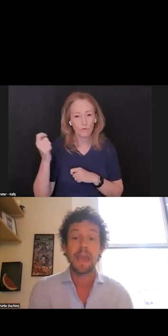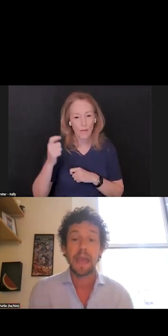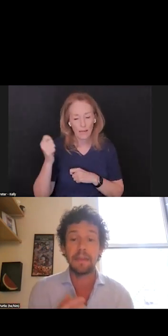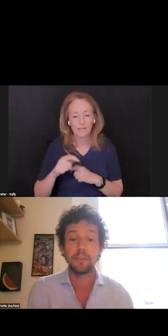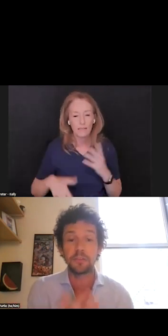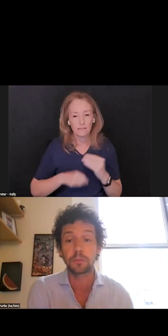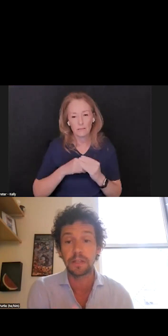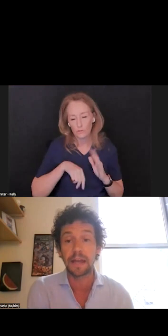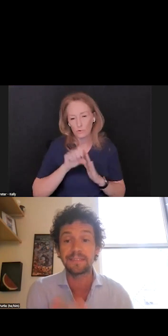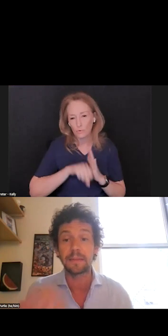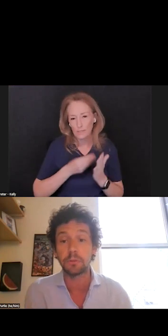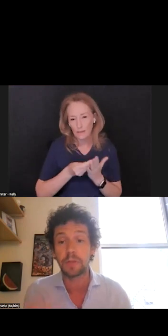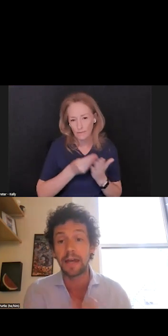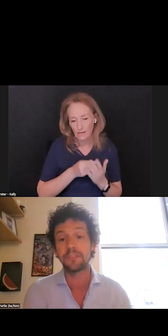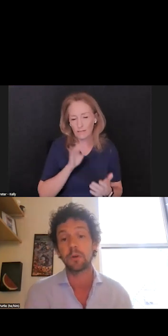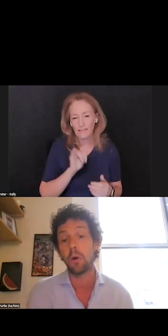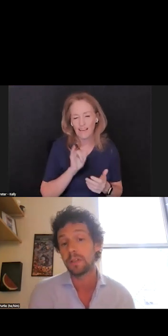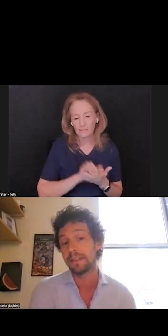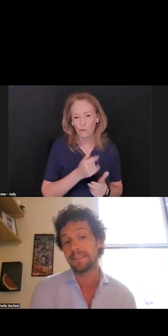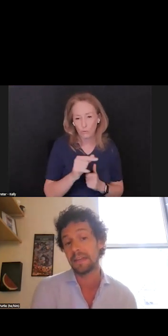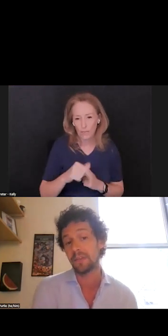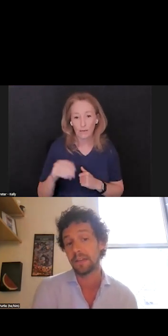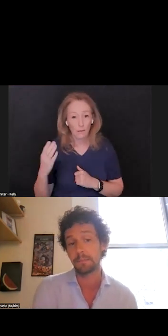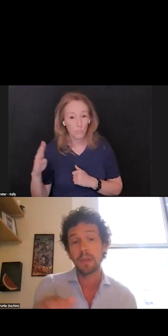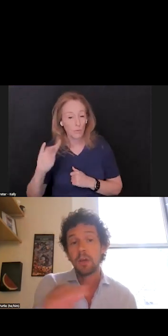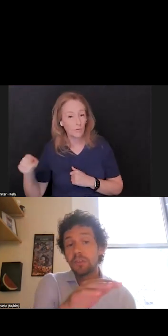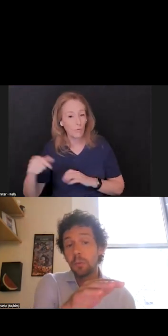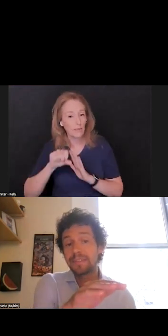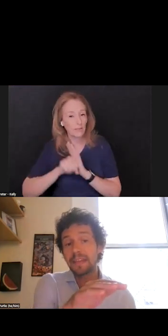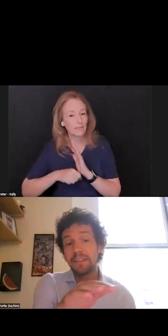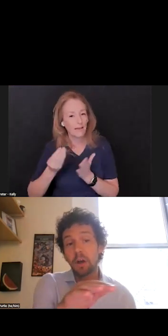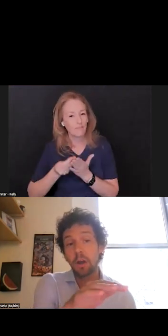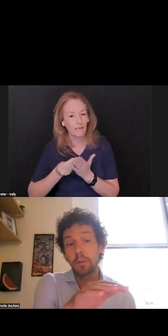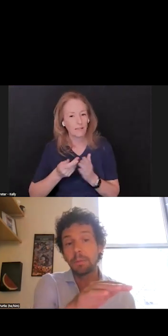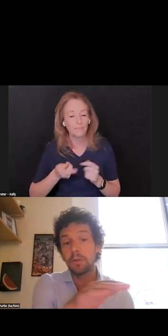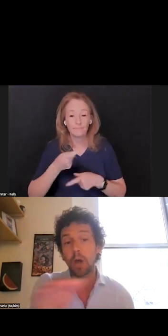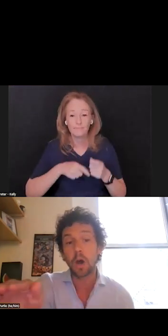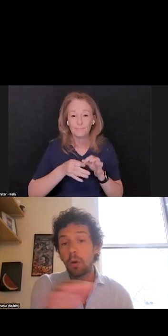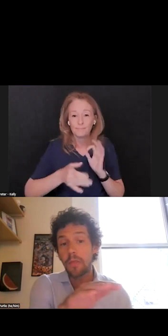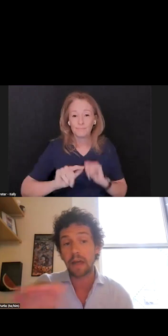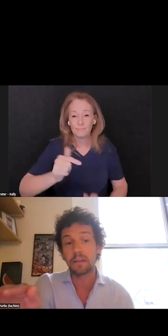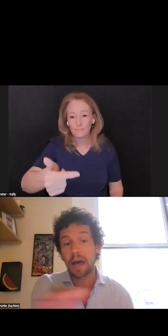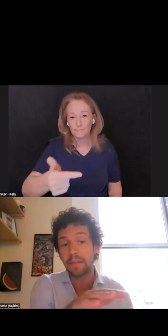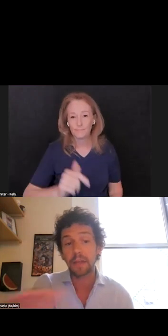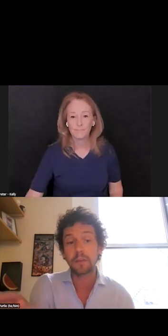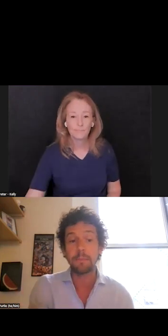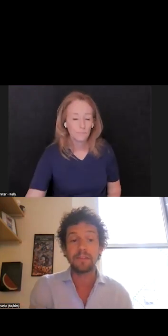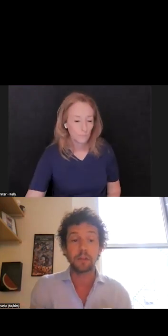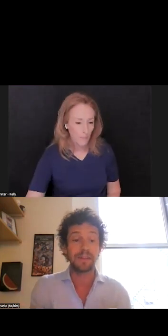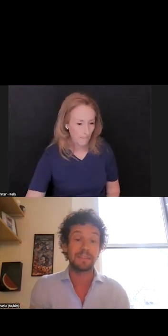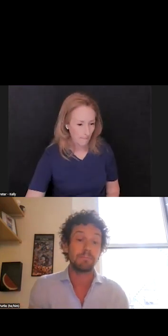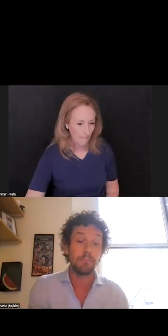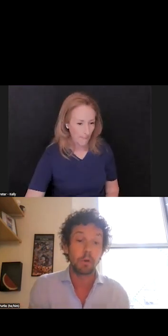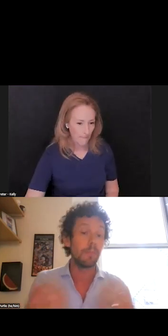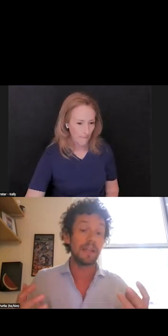funding. And those are the green lines. The blue lines are only the state funding. So when states are below that line there, that means